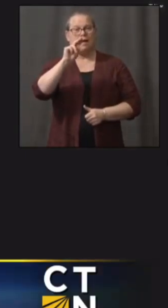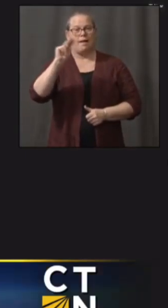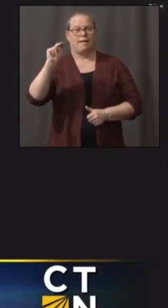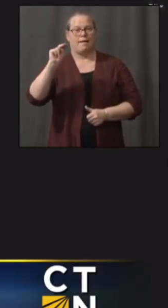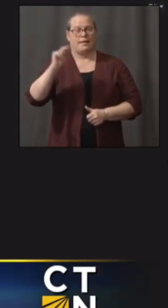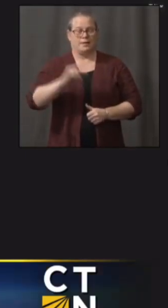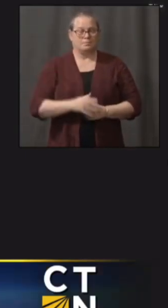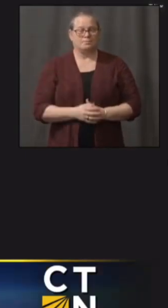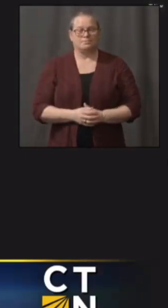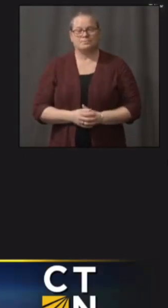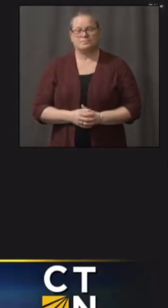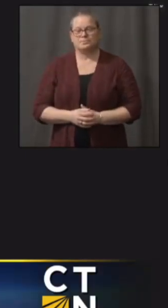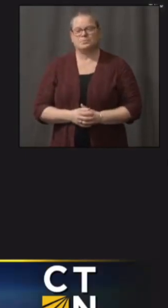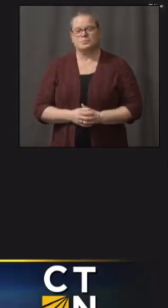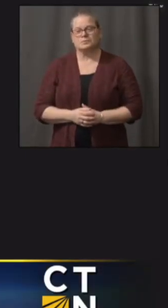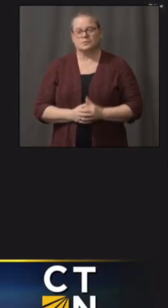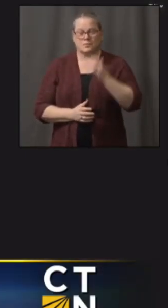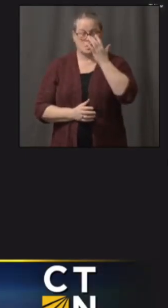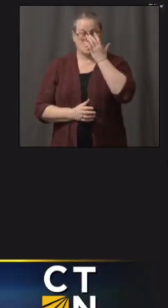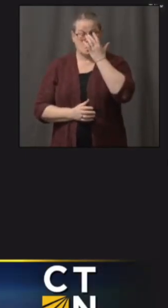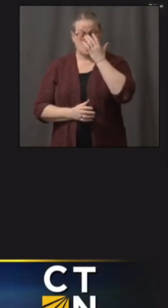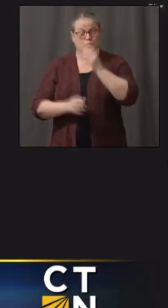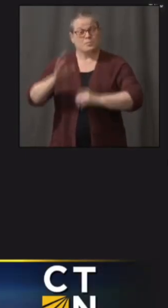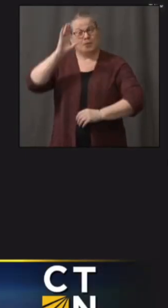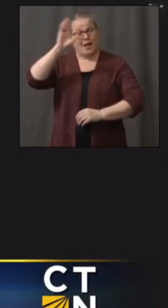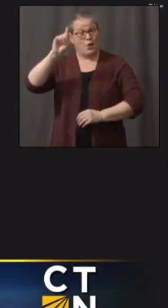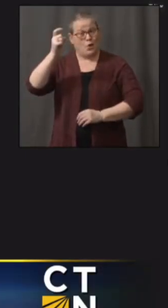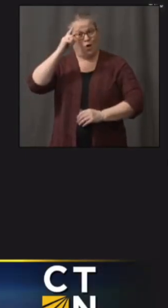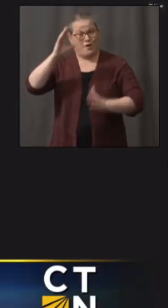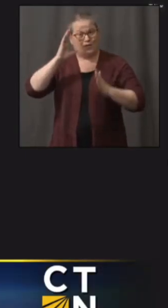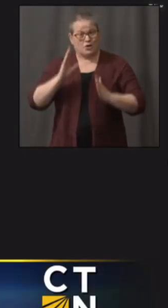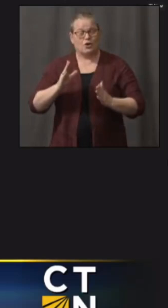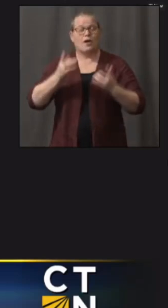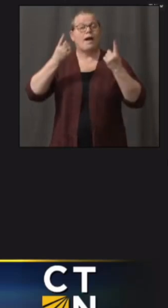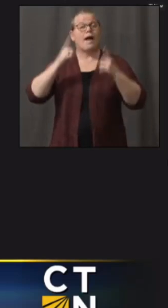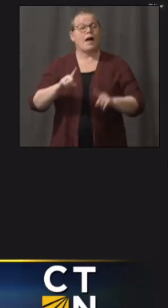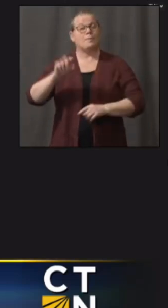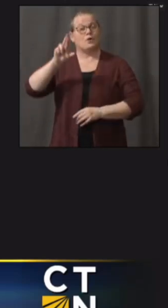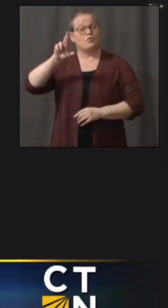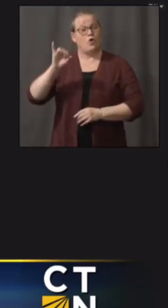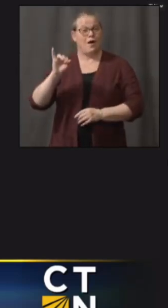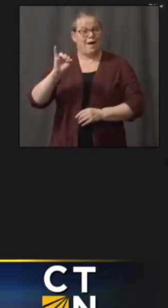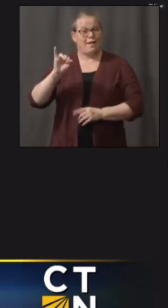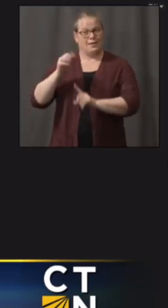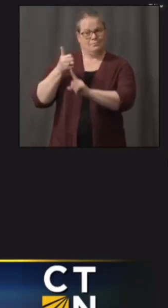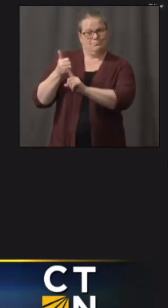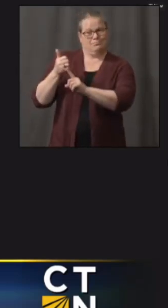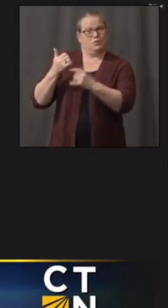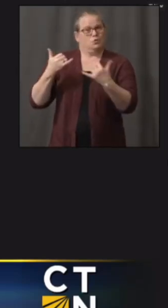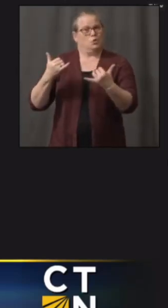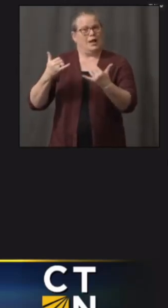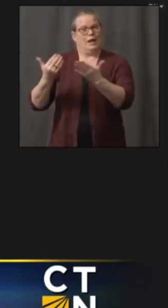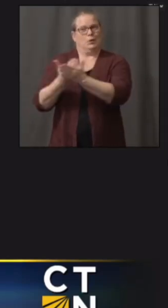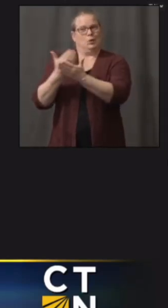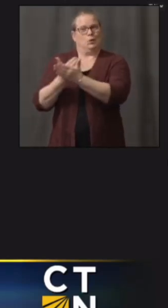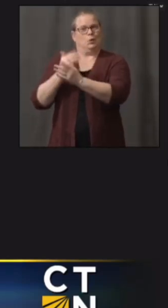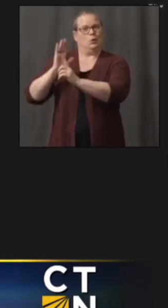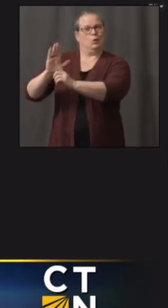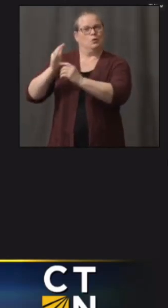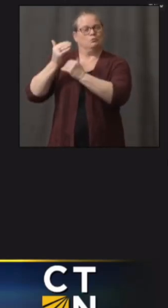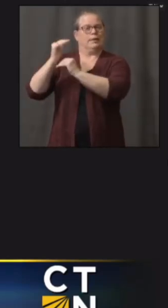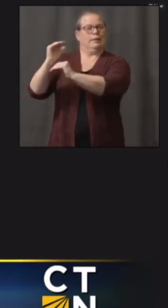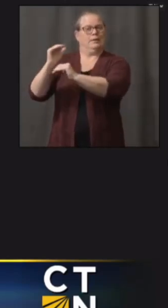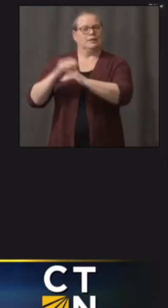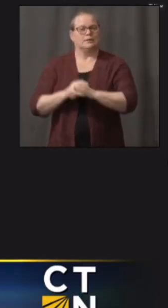Hi, Governor Matt Austin with NBC Connecticut. Today, Rhode Island rolled out new upcoming restrictions. New York Mayor de Blasio